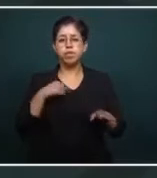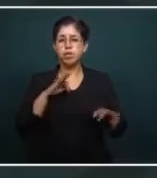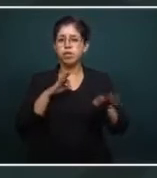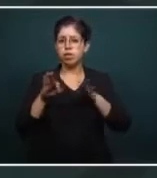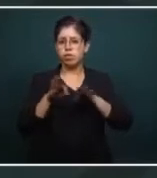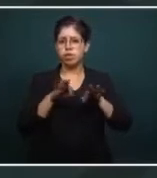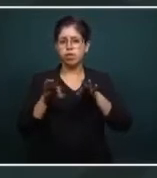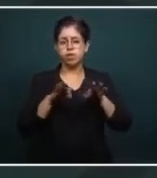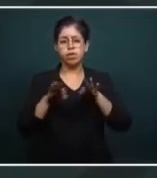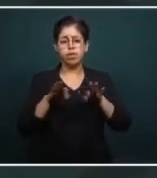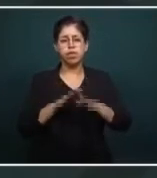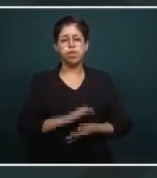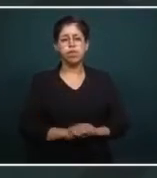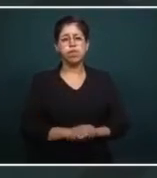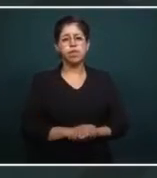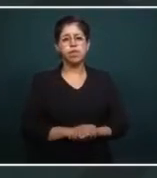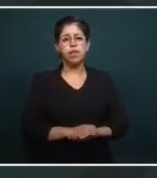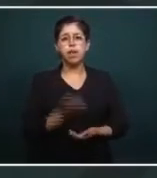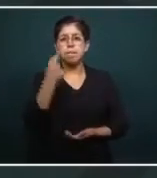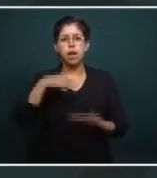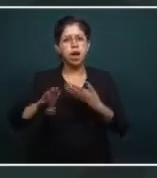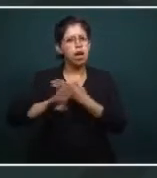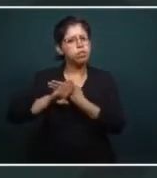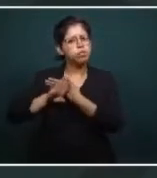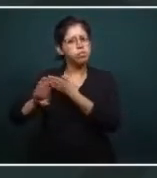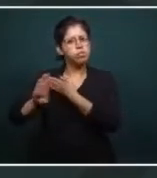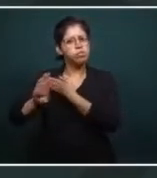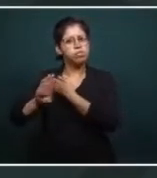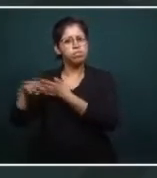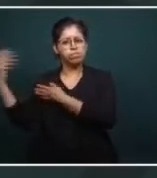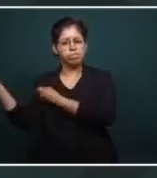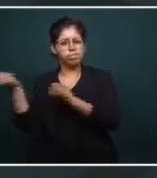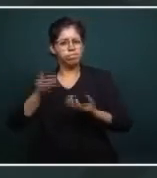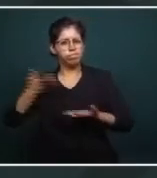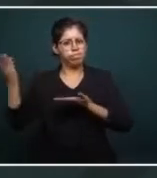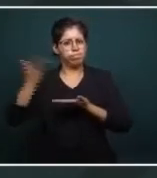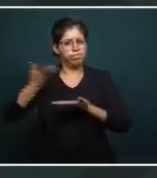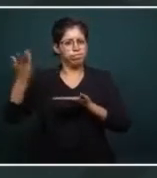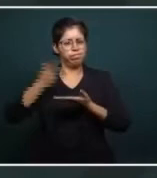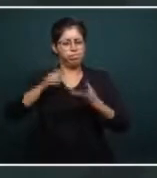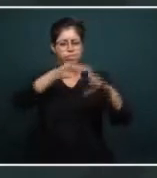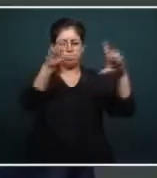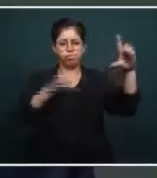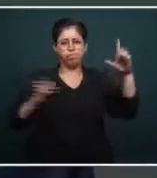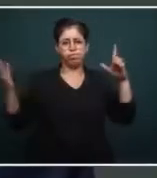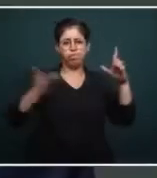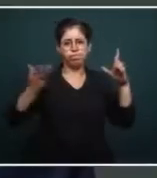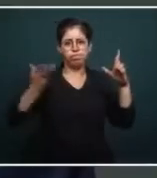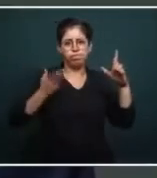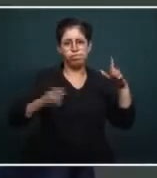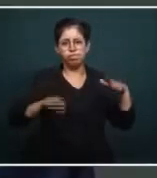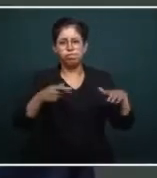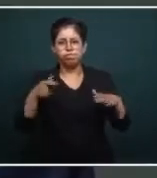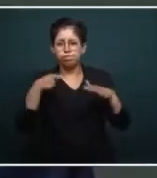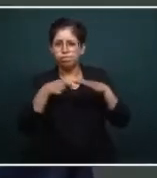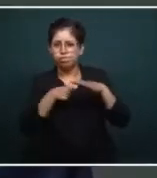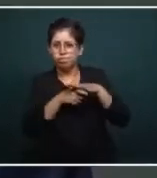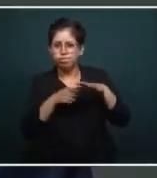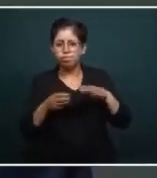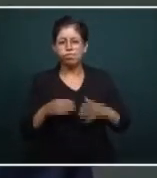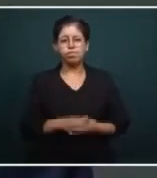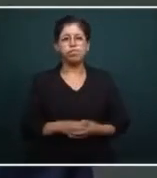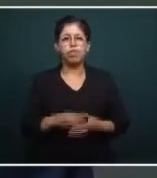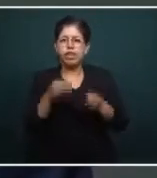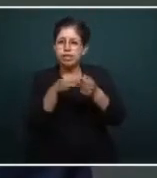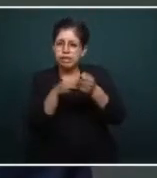para we're working on evitar que entren armas preventing arms de entering contrabando that are by